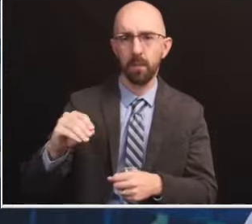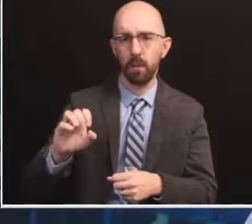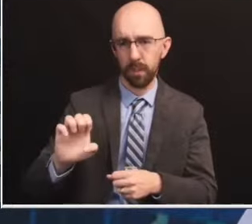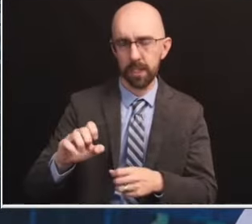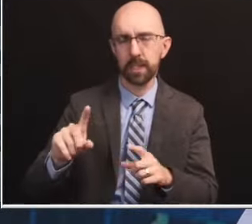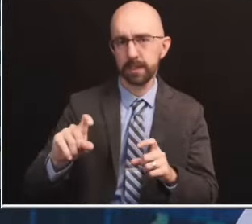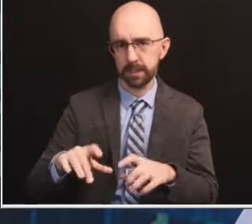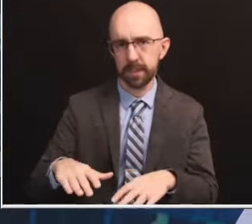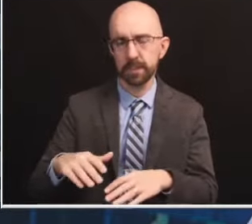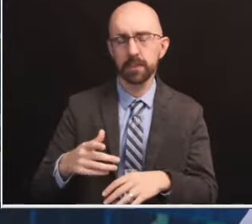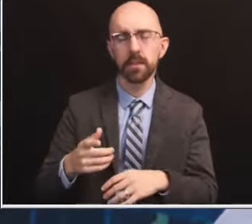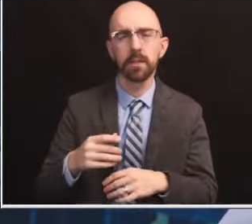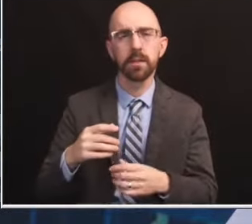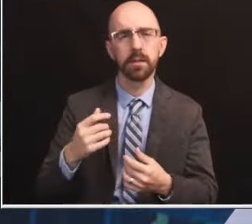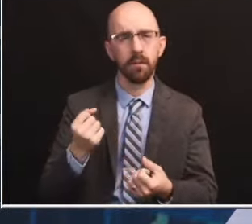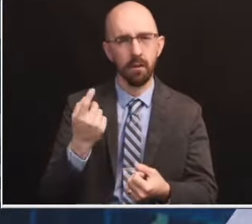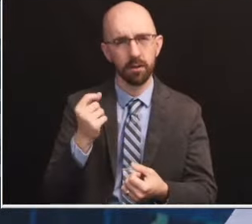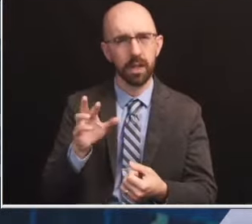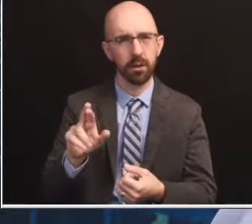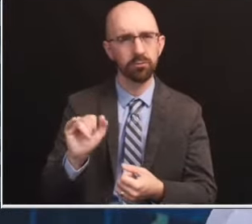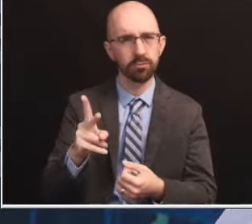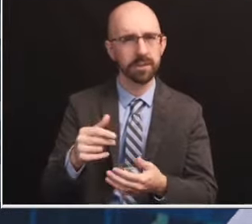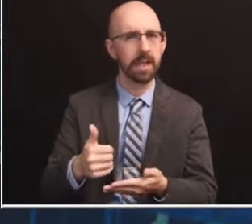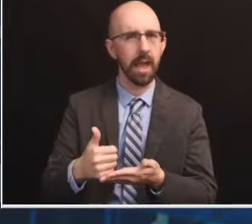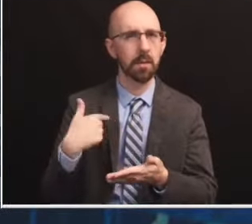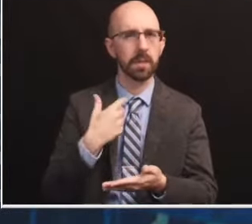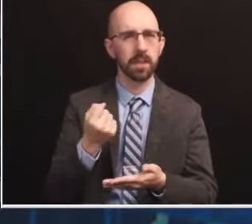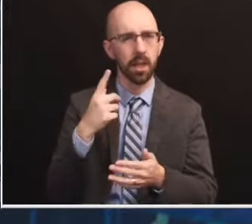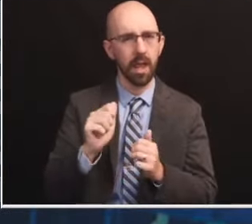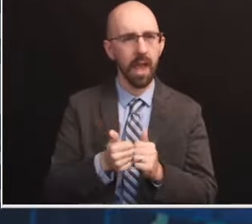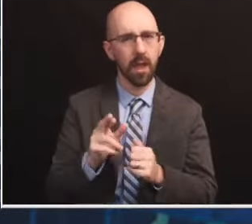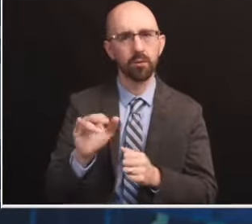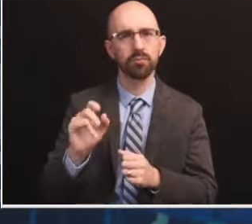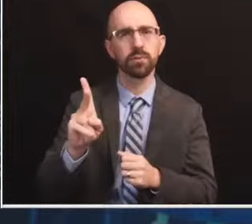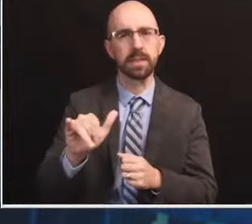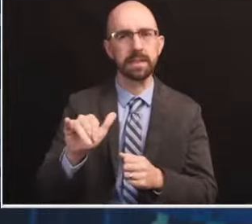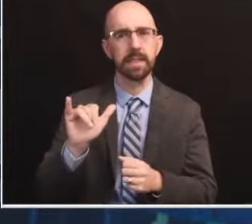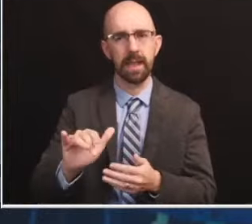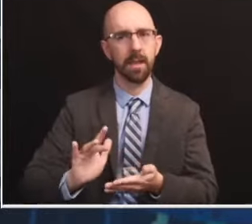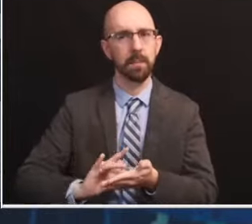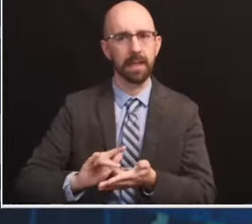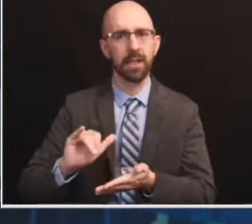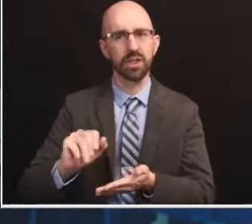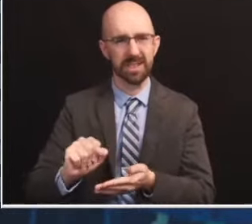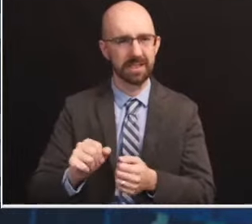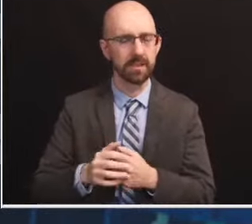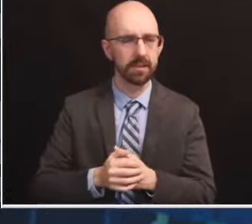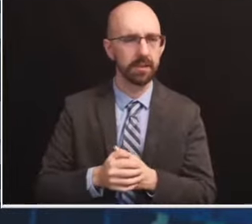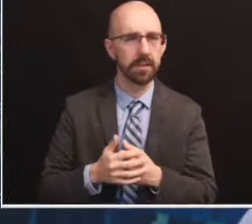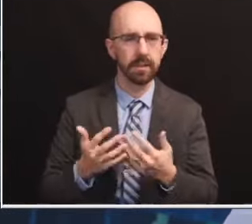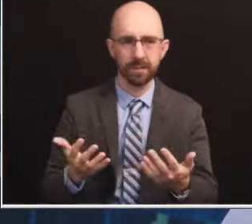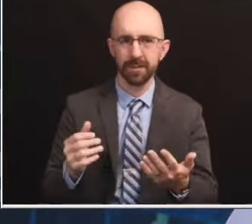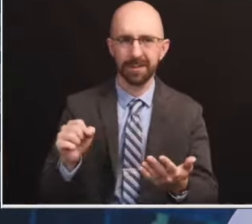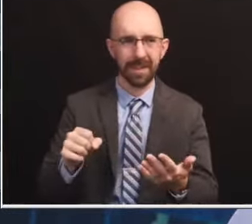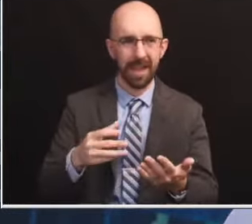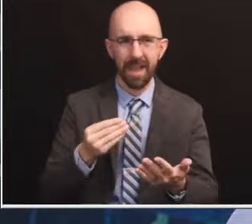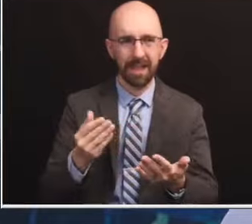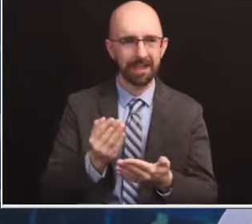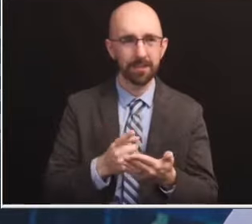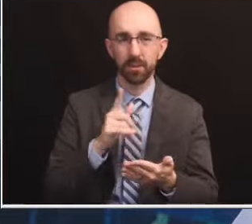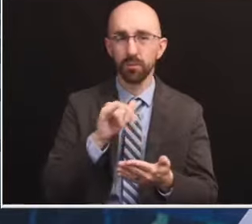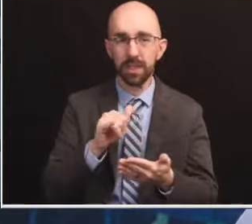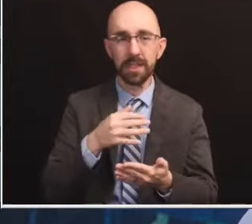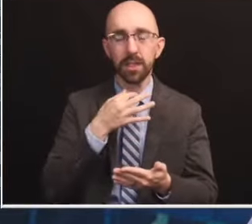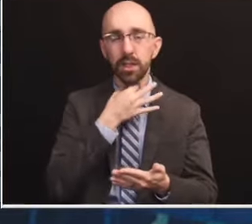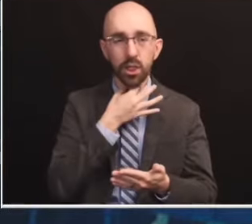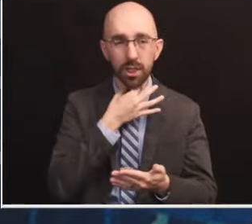on them to understand their risk. It helps us understand how risky the medication is. Okay. Yeah, and if somebody's really curious and